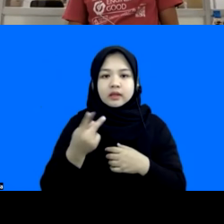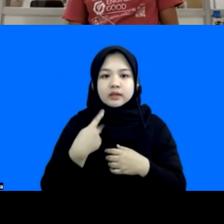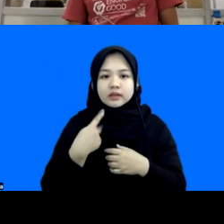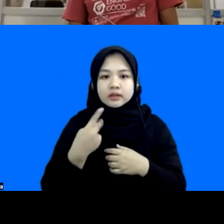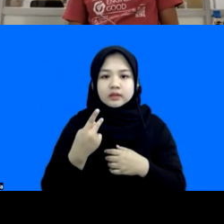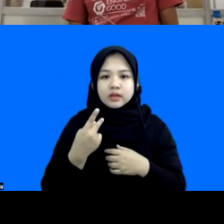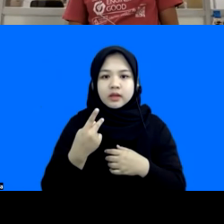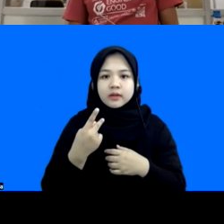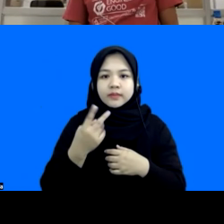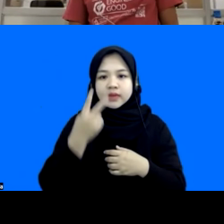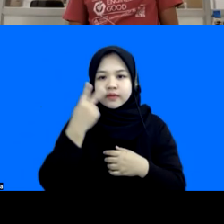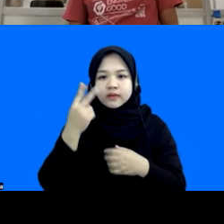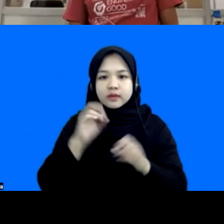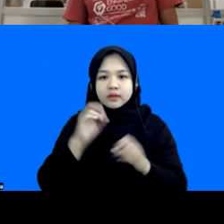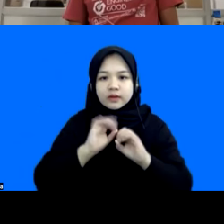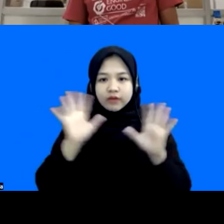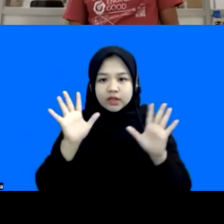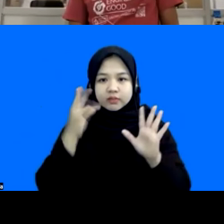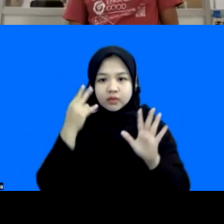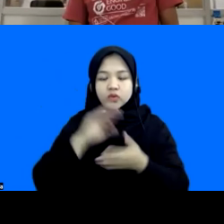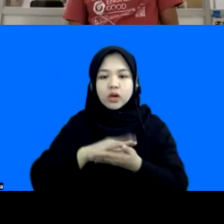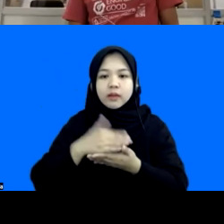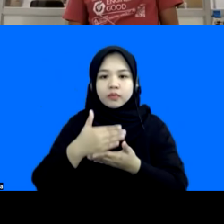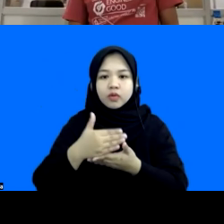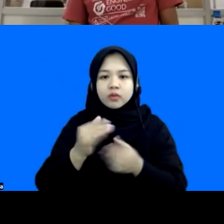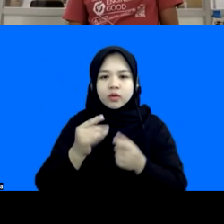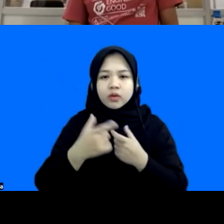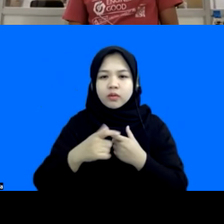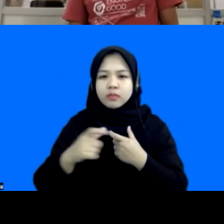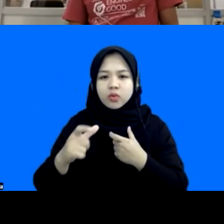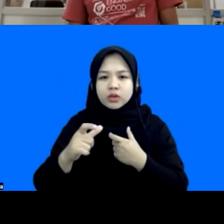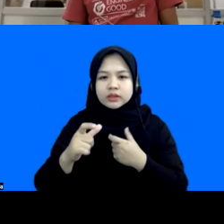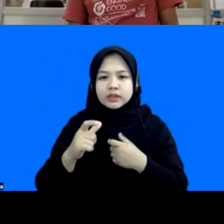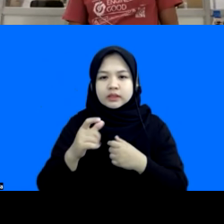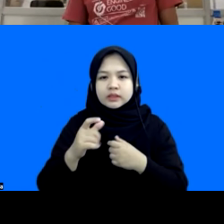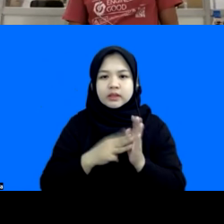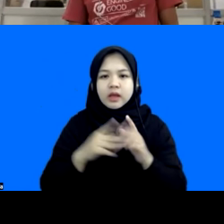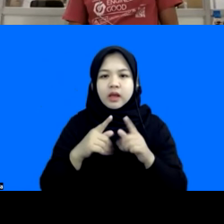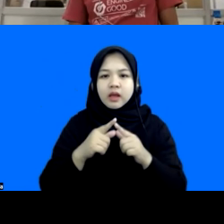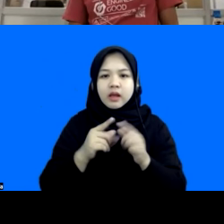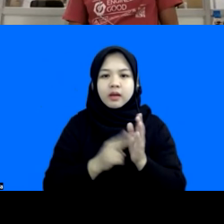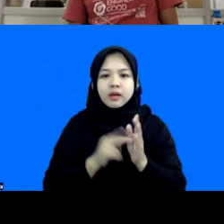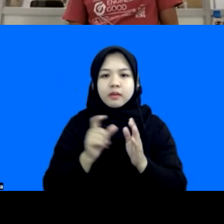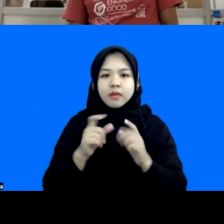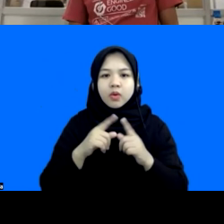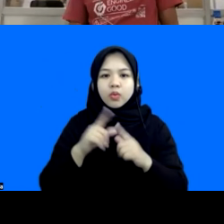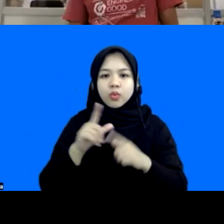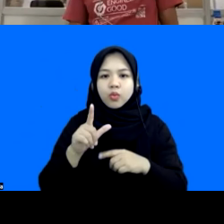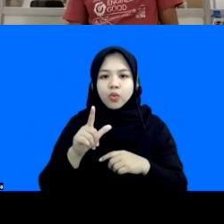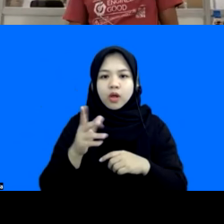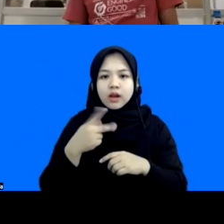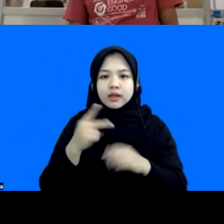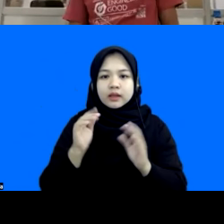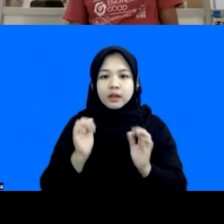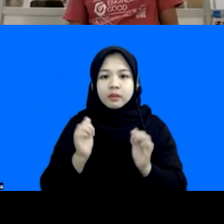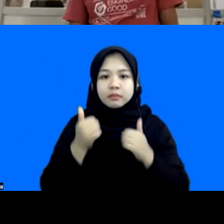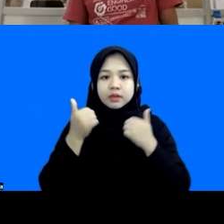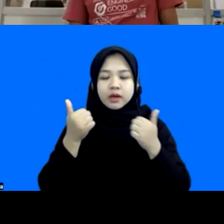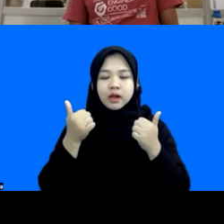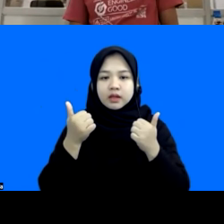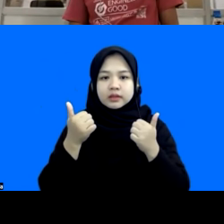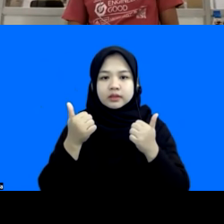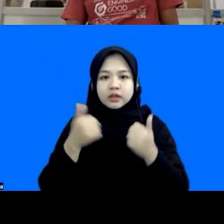Right, it was very manual process. We were able to get some people on site to fix them. Obviously, we need to be physically